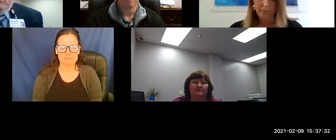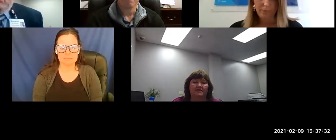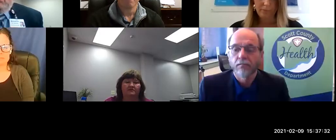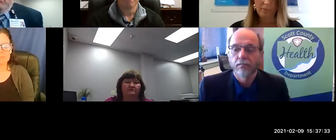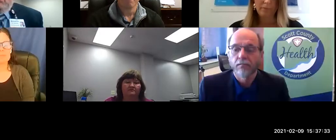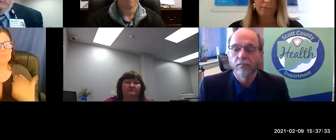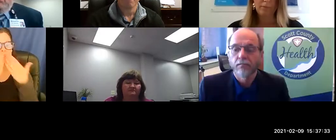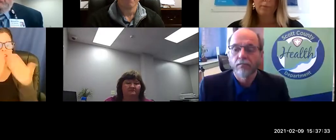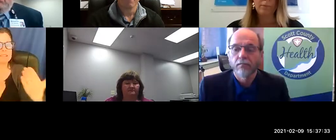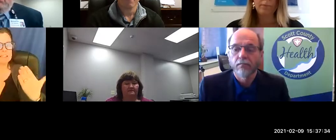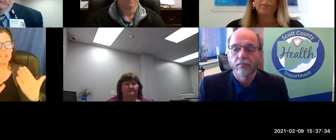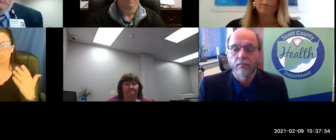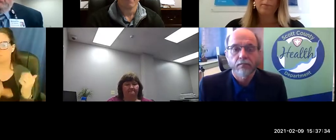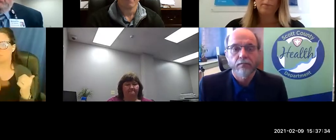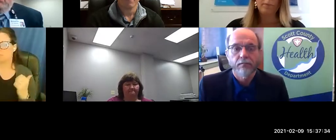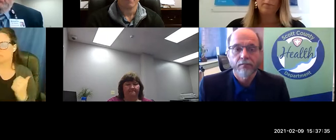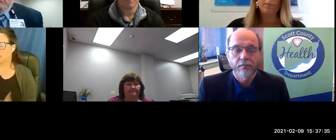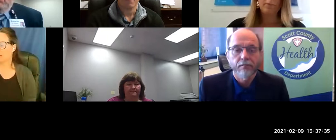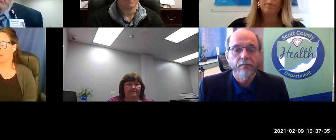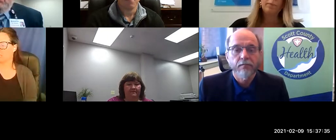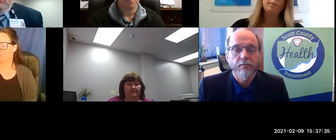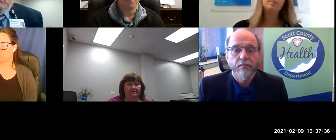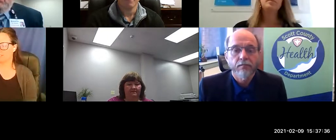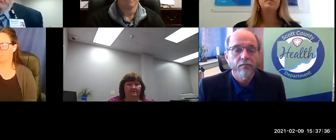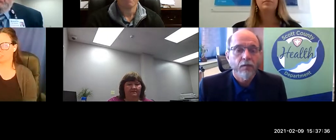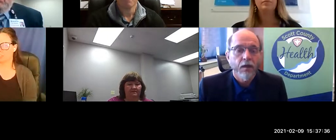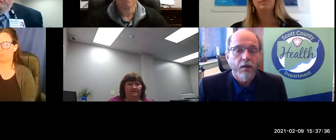Thank you. Next, we will hear from Ed Rivers with Scott County Health Department.